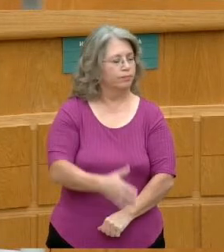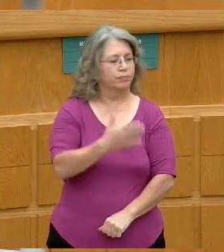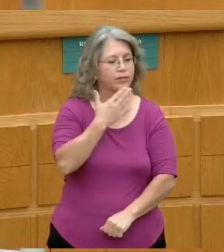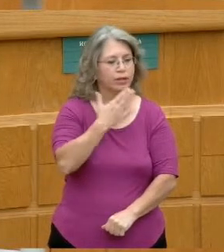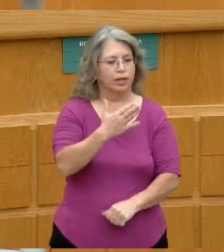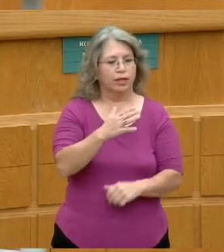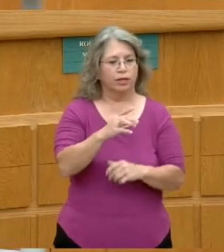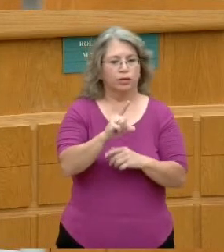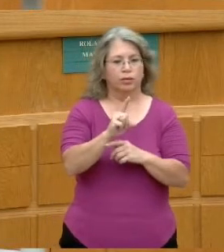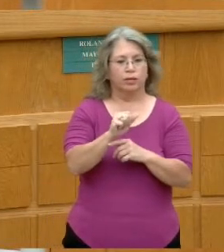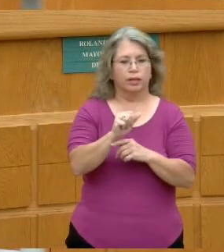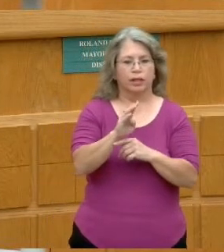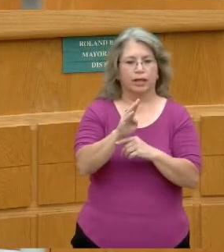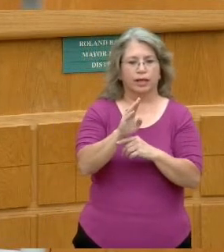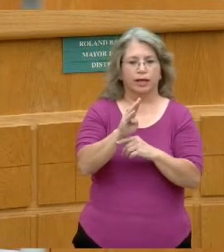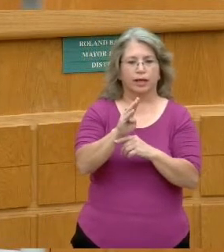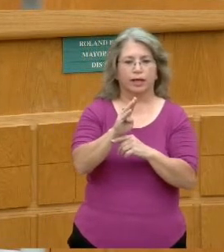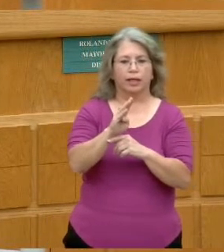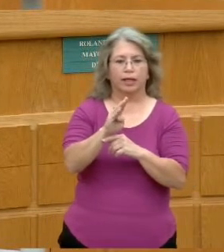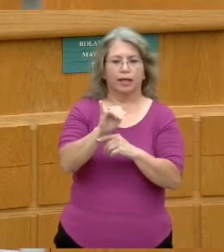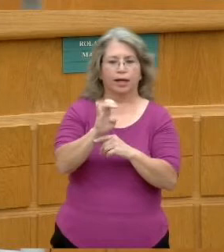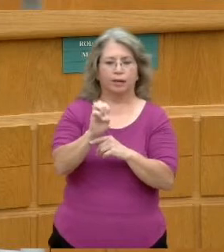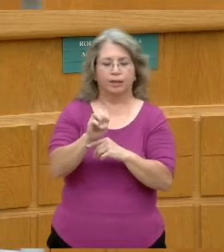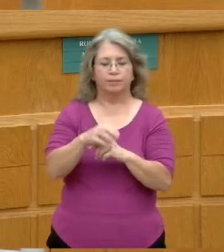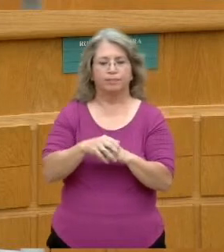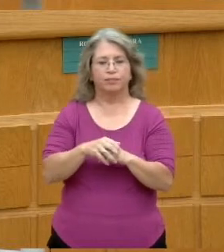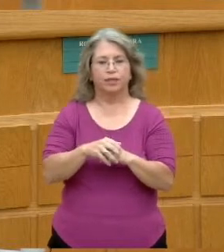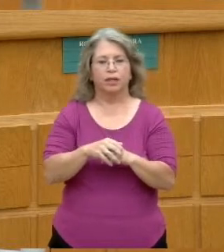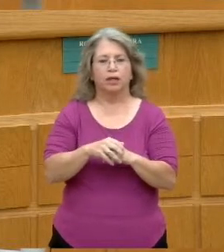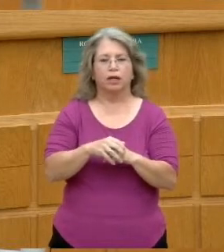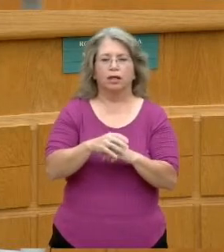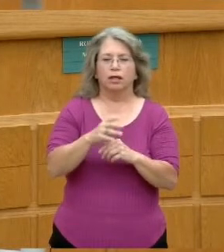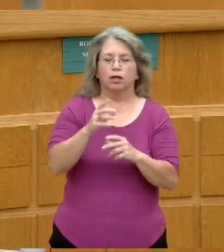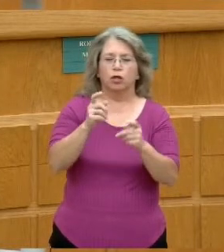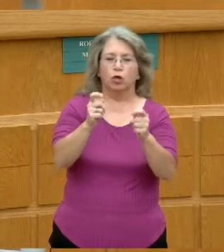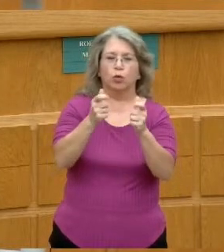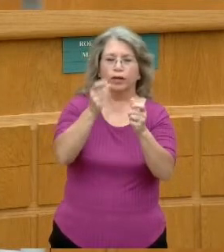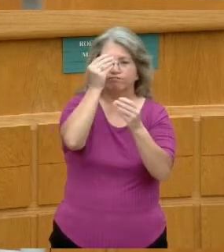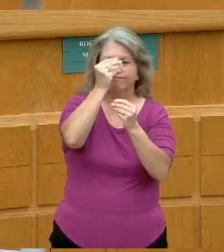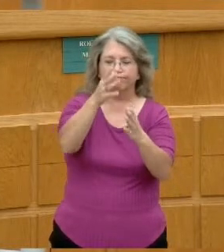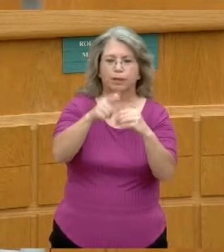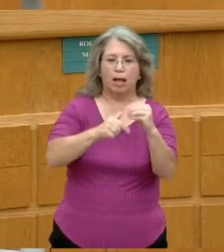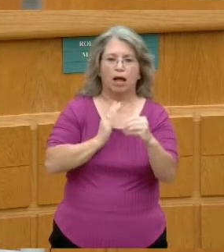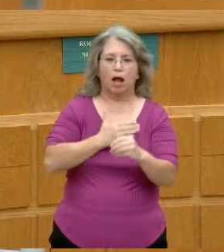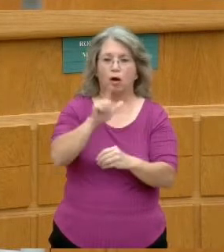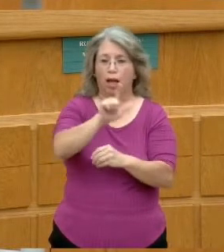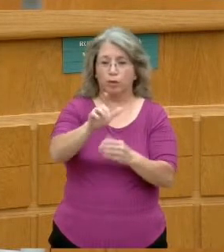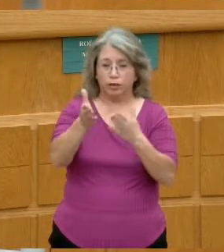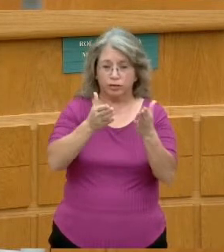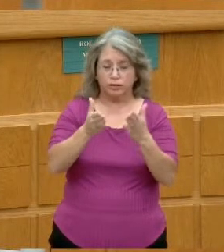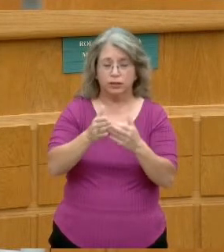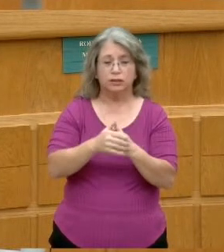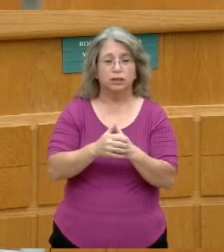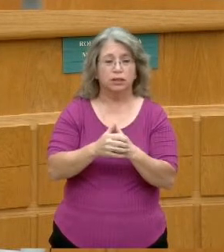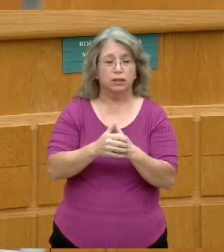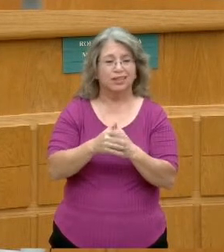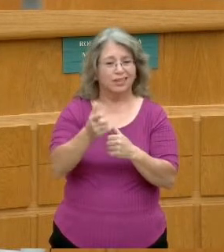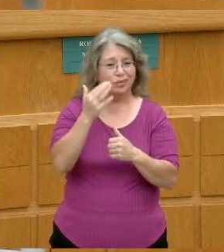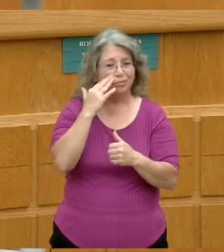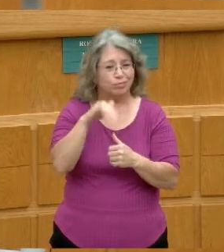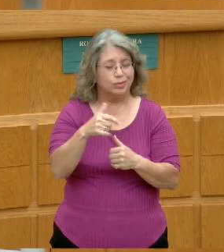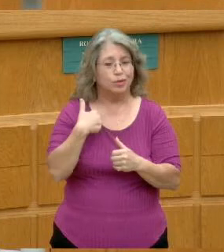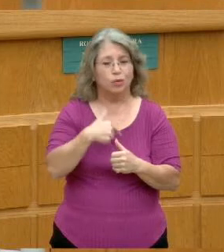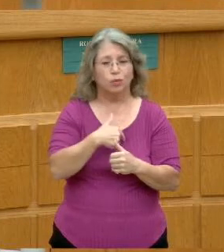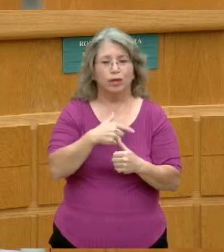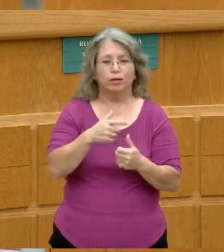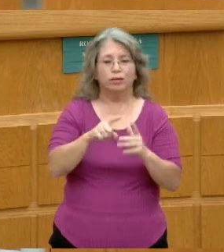Gabby. All right, I'm going to just do a quick update on our library services. As the community may be aware, we're beginning to reopen City